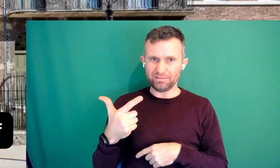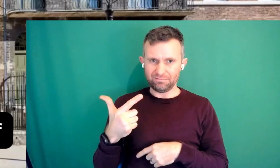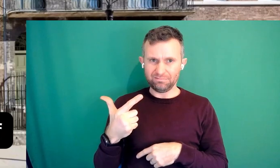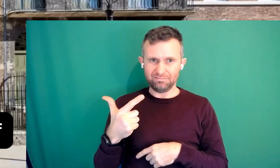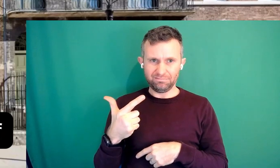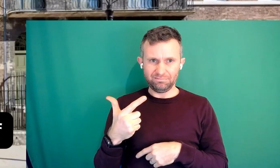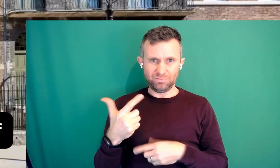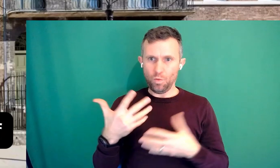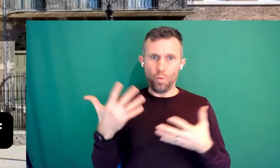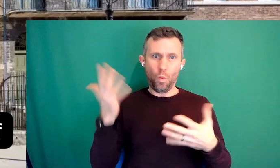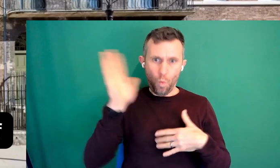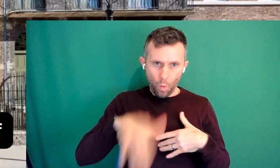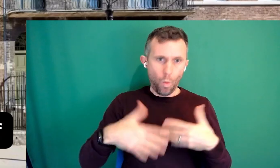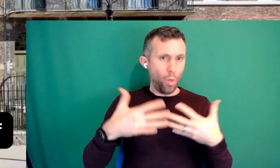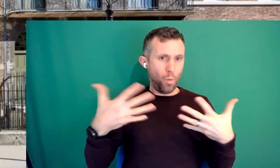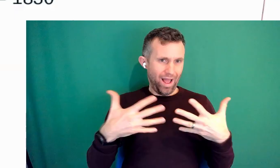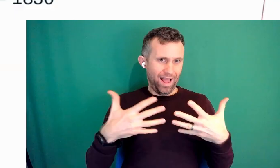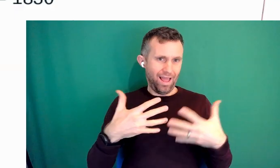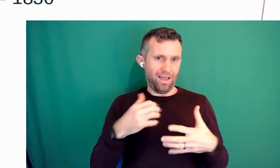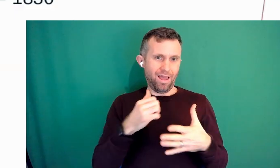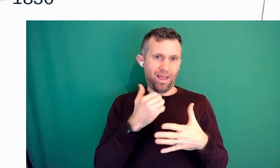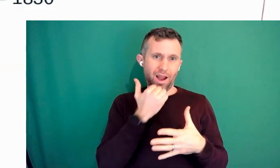should introduce you to the man himself.